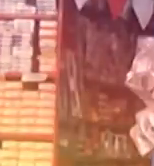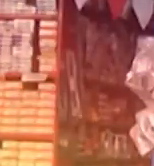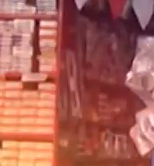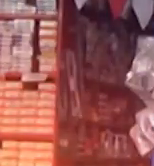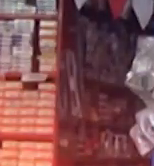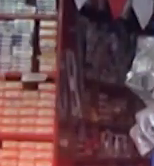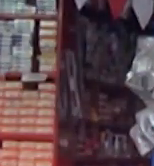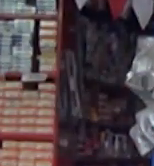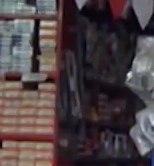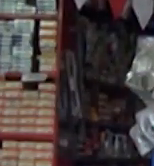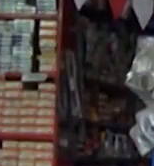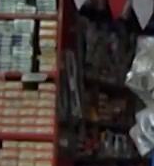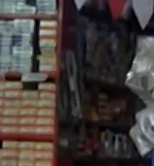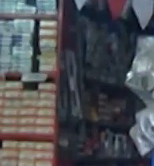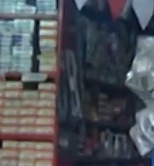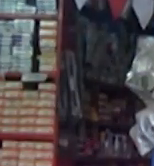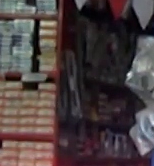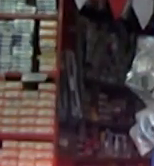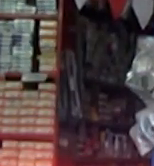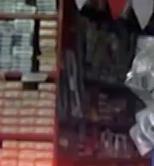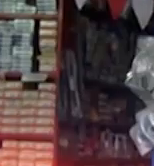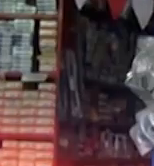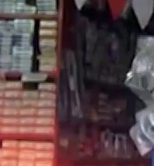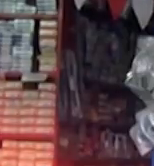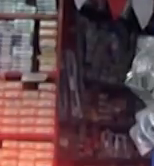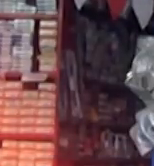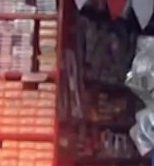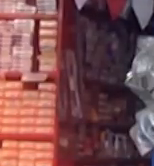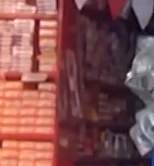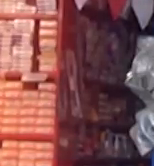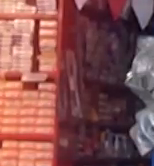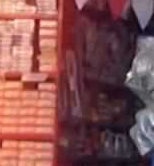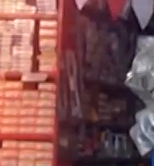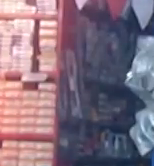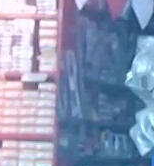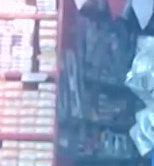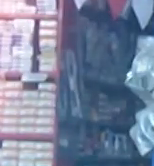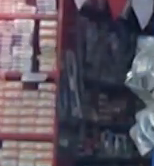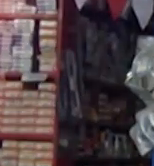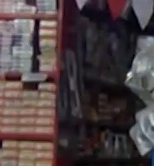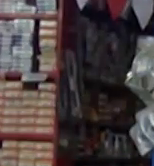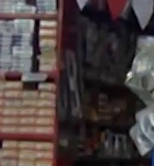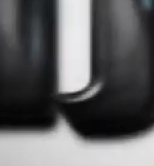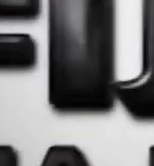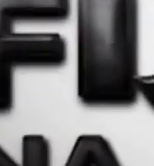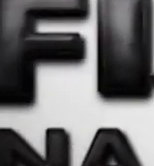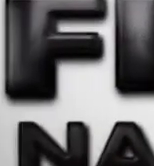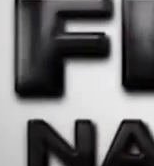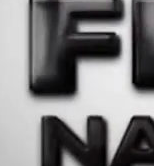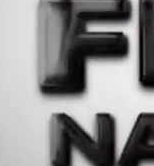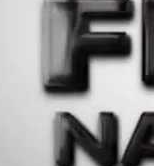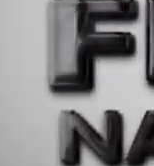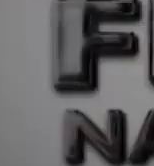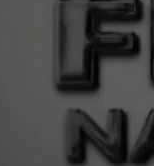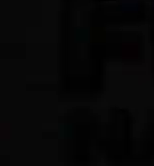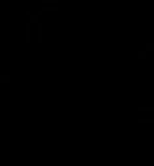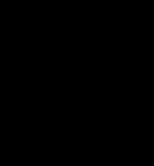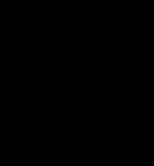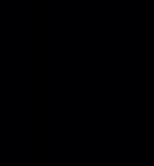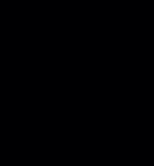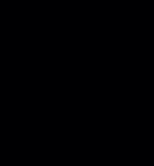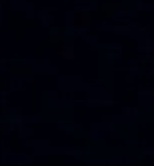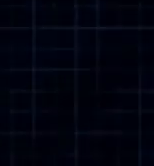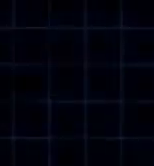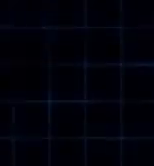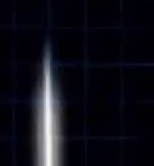Pula natang ko aprosa ng karse, ko erkraki, do talebe na parong na Radio Fiji 1, nandomo ibiti. Radio Fiji 1, nandomo